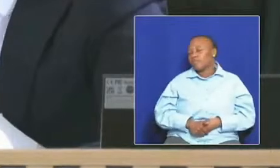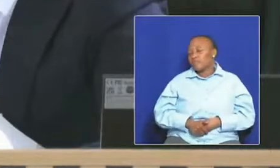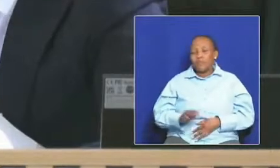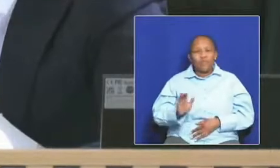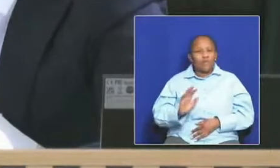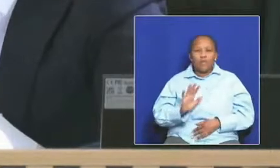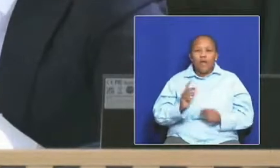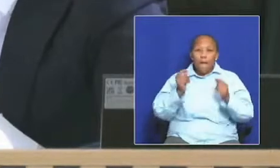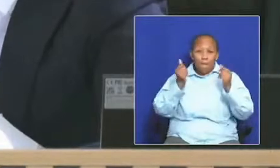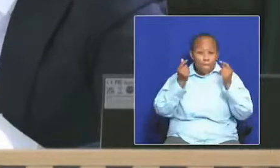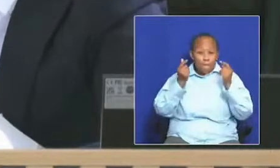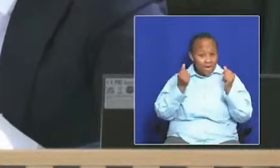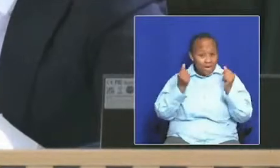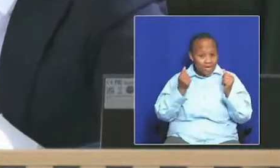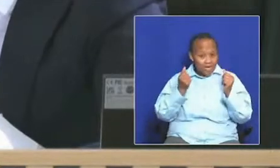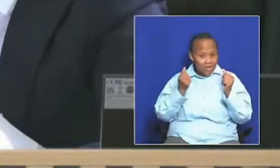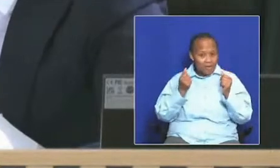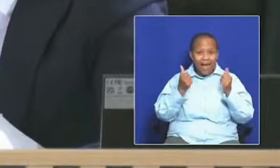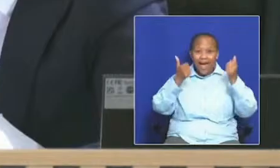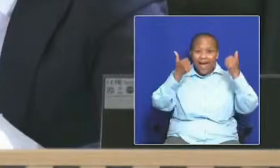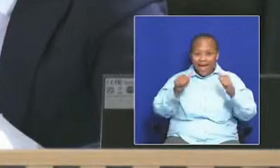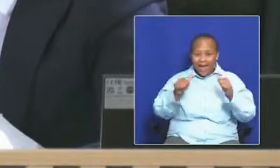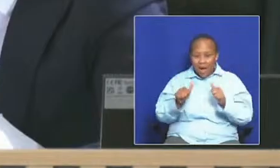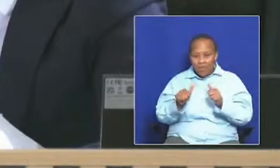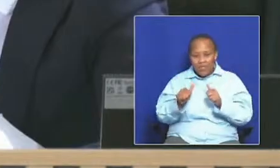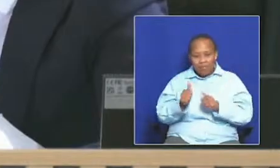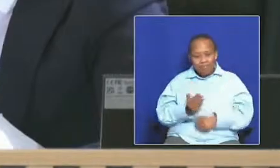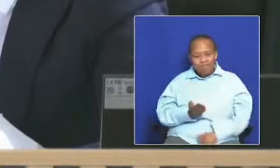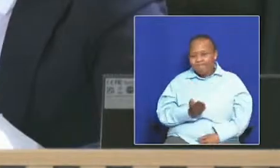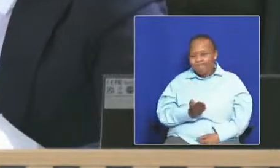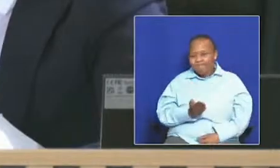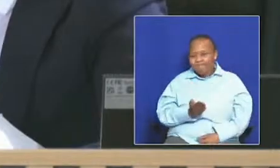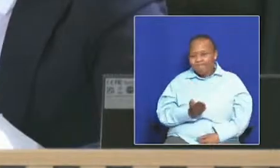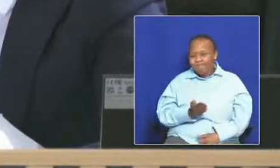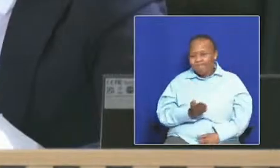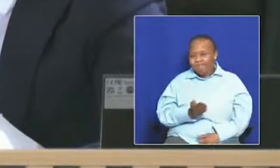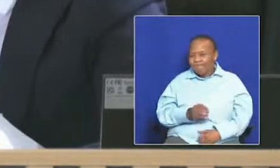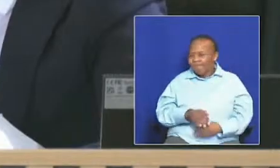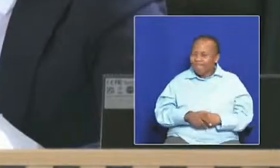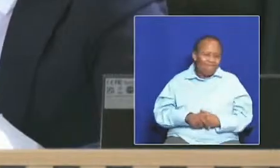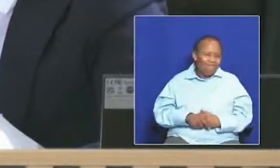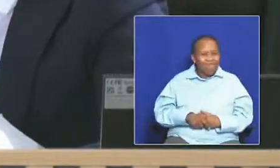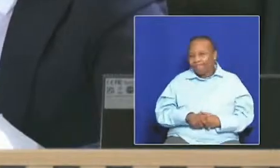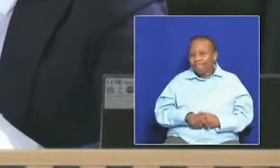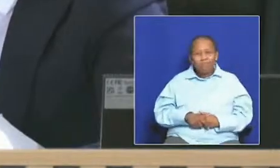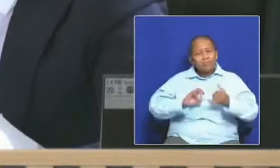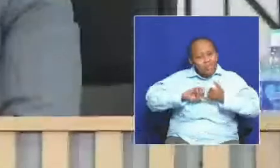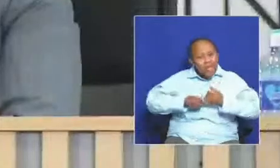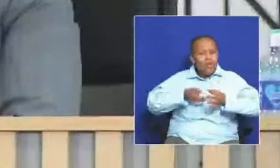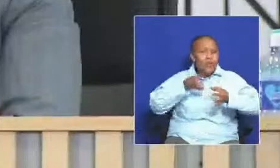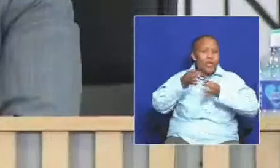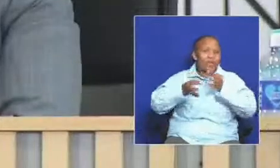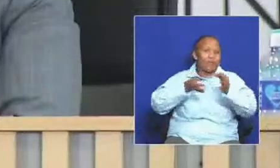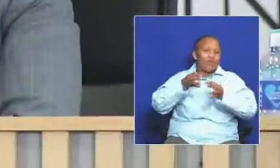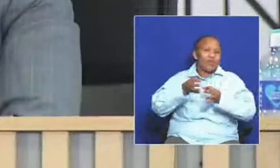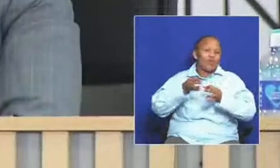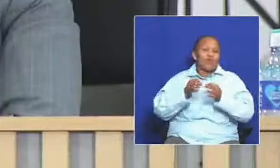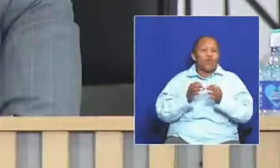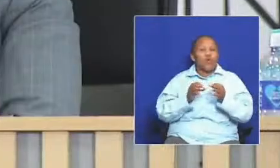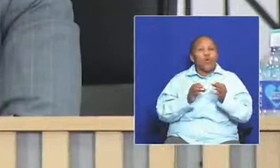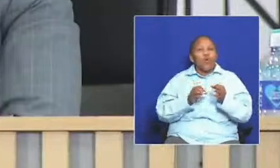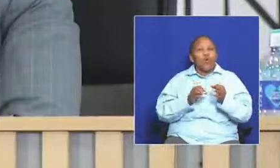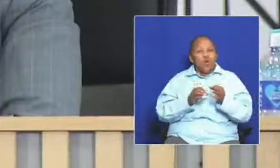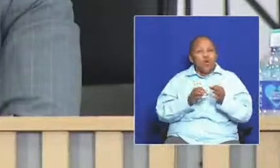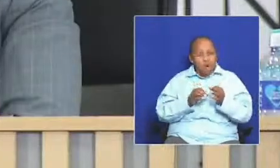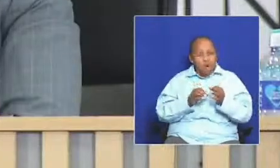we approach you like I was trying to explain to Advocate Sillo, the commission, I'm sorry, that